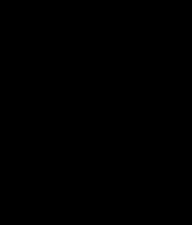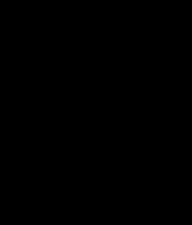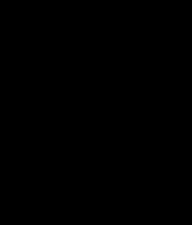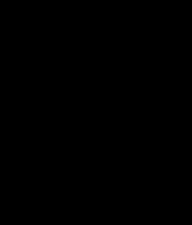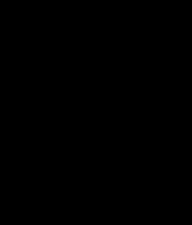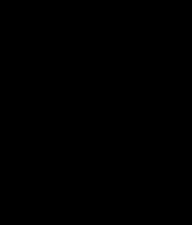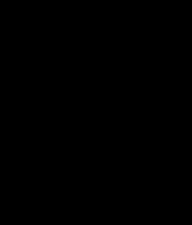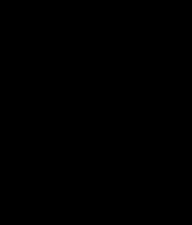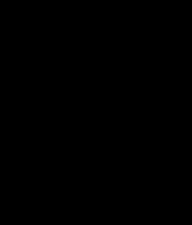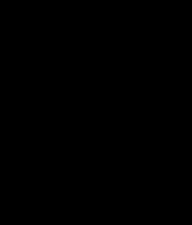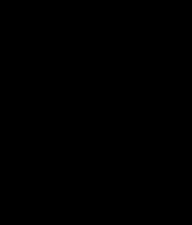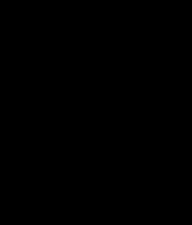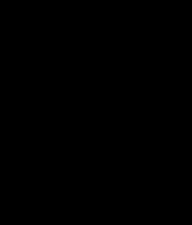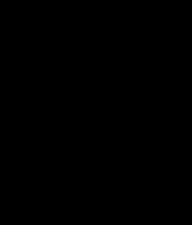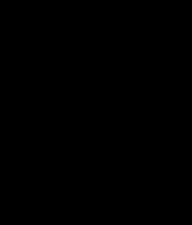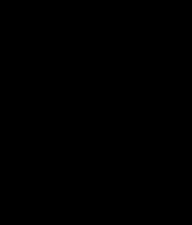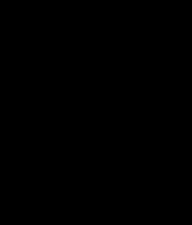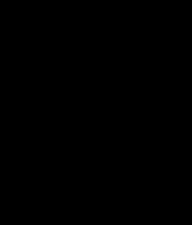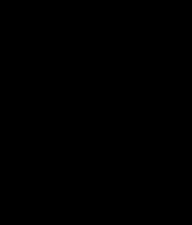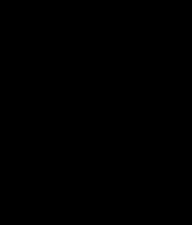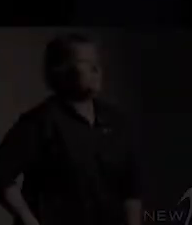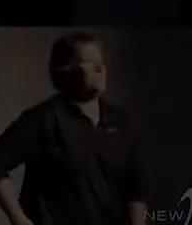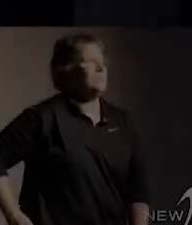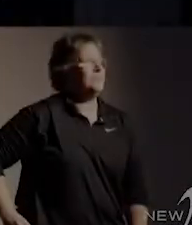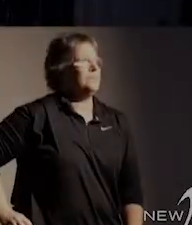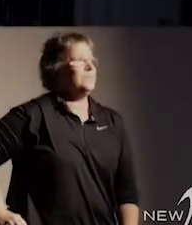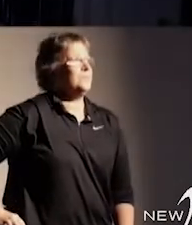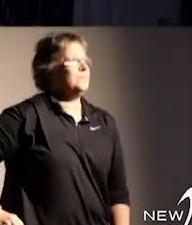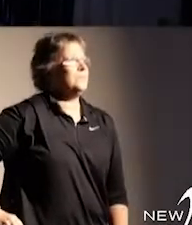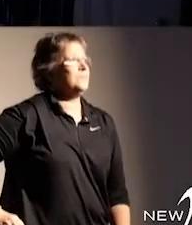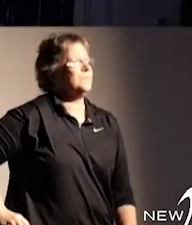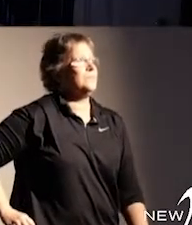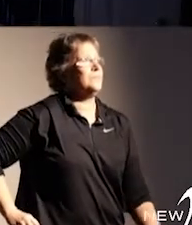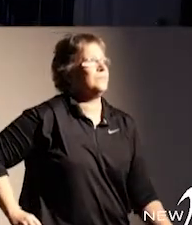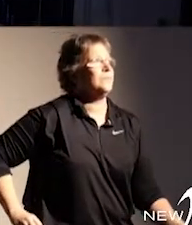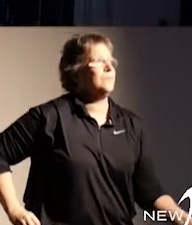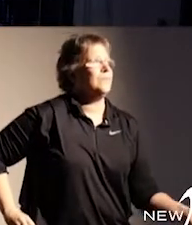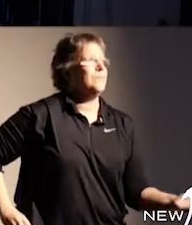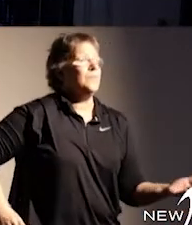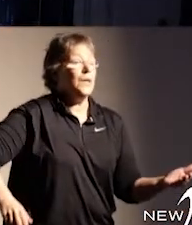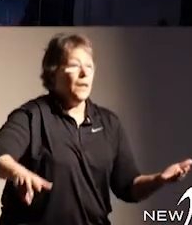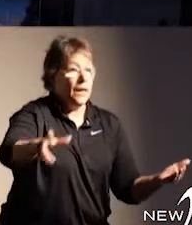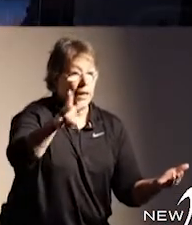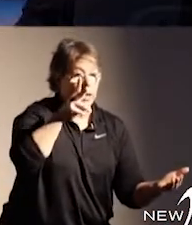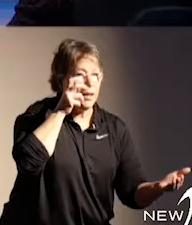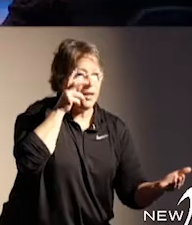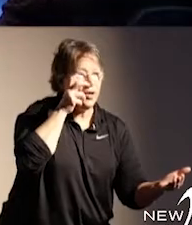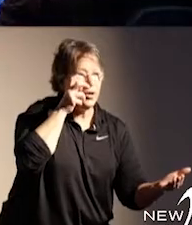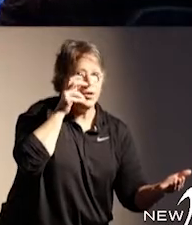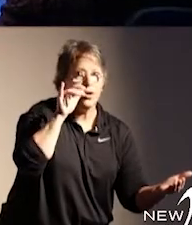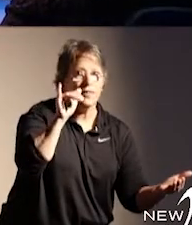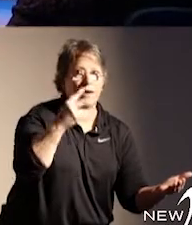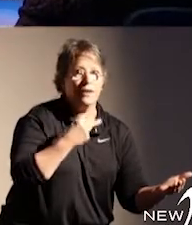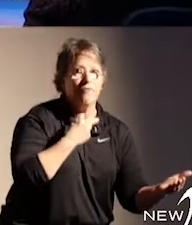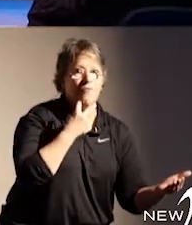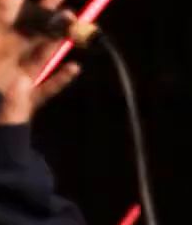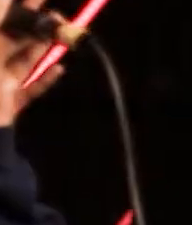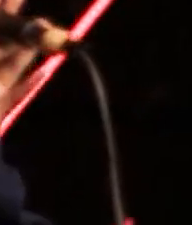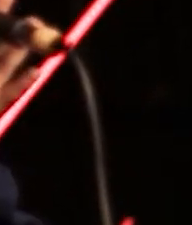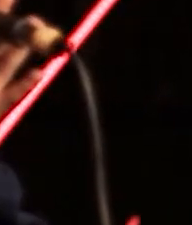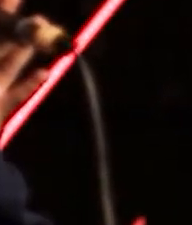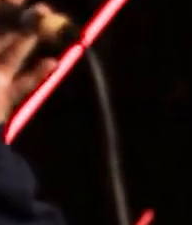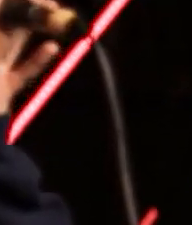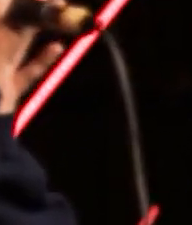The importance of outreach into the community is that it shows who Christ is. Through